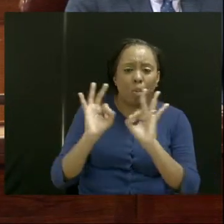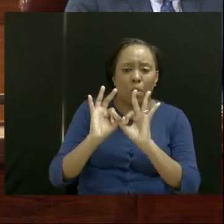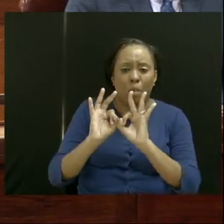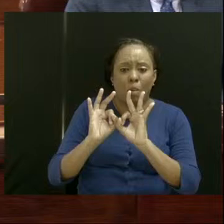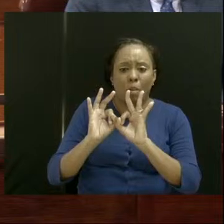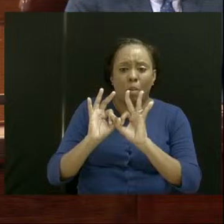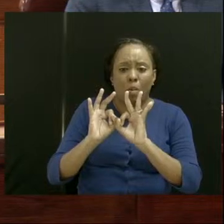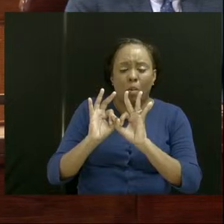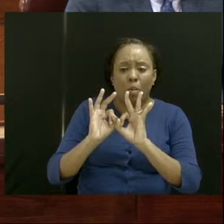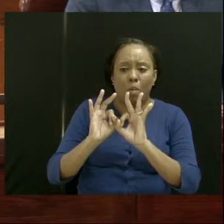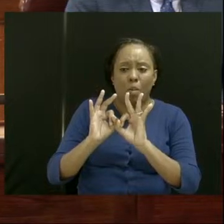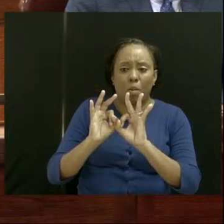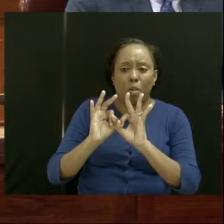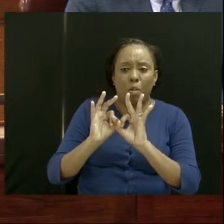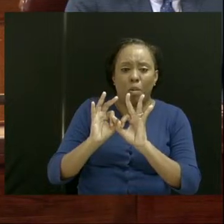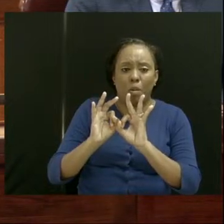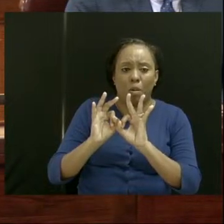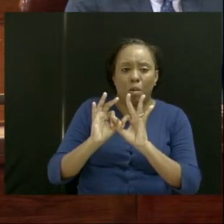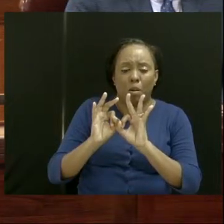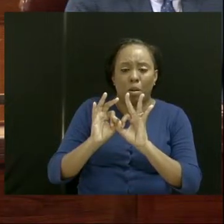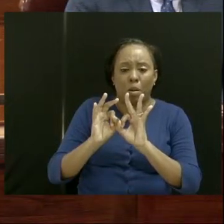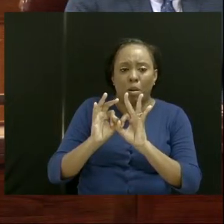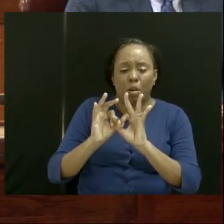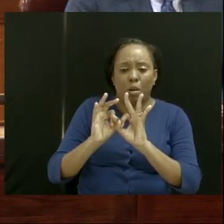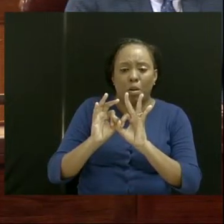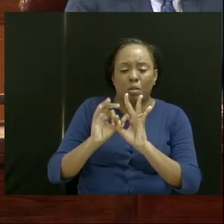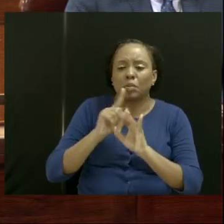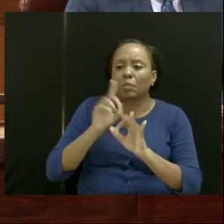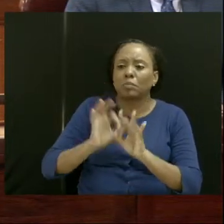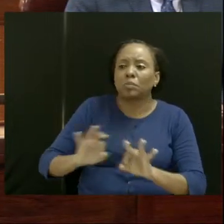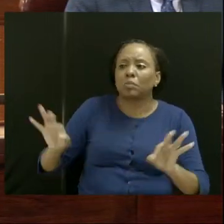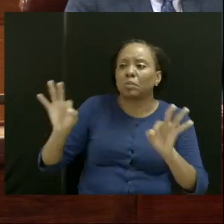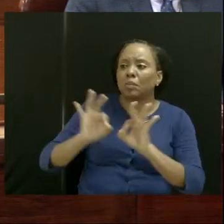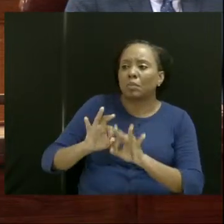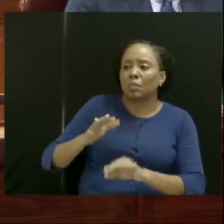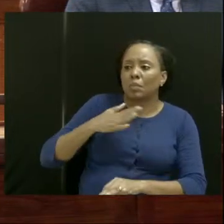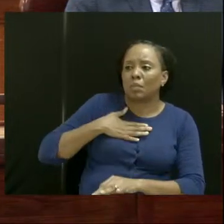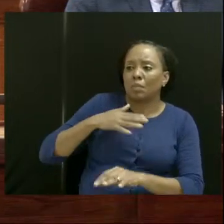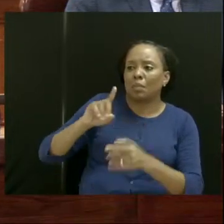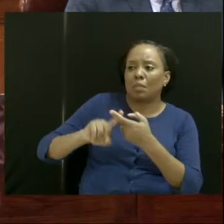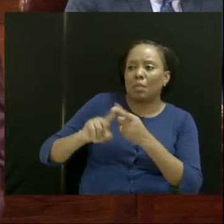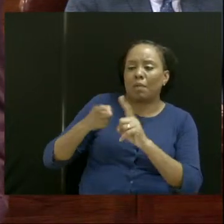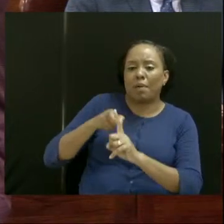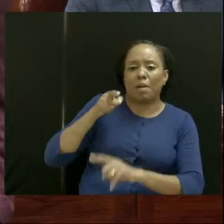of public endeavor led by my honorable friend.